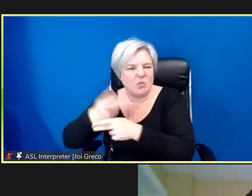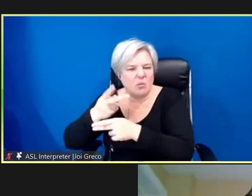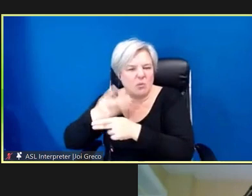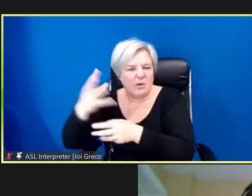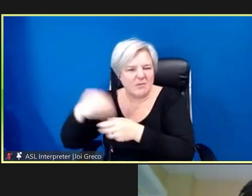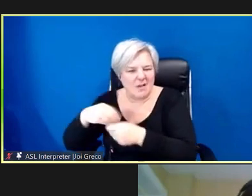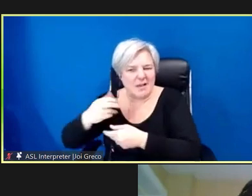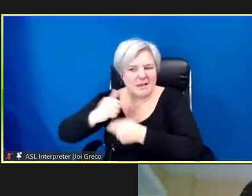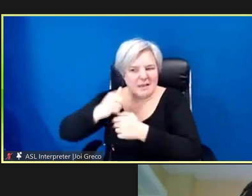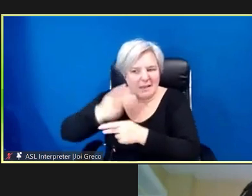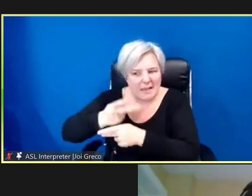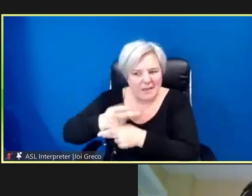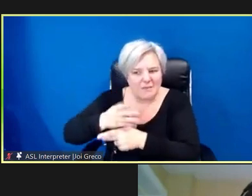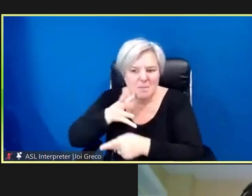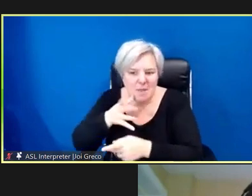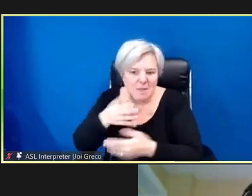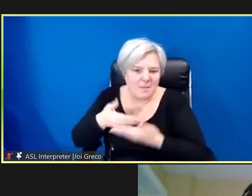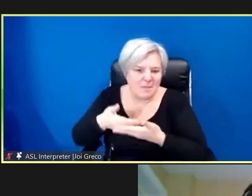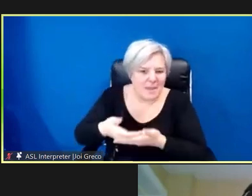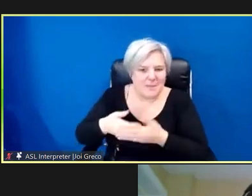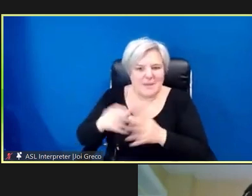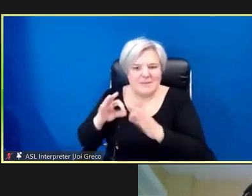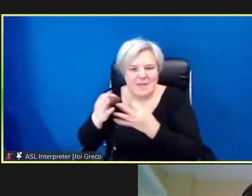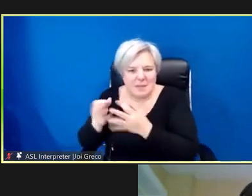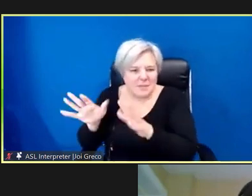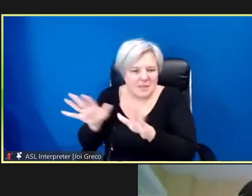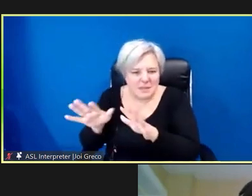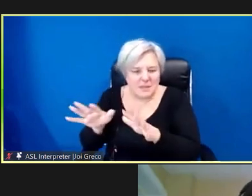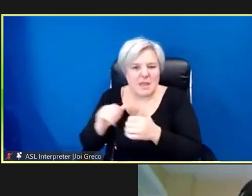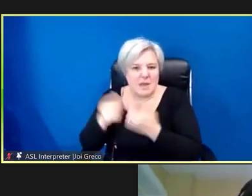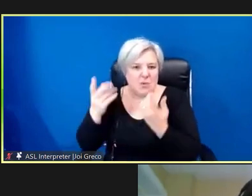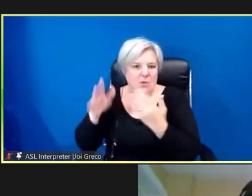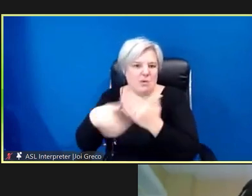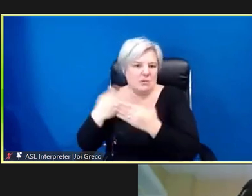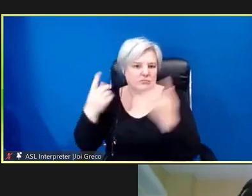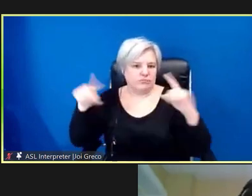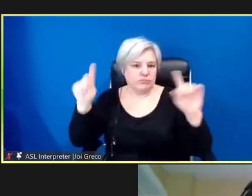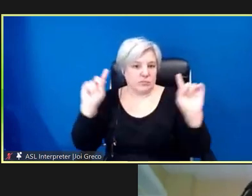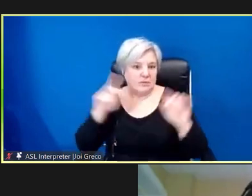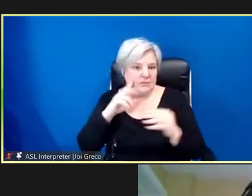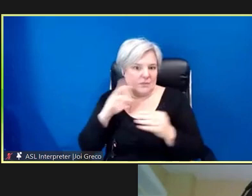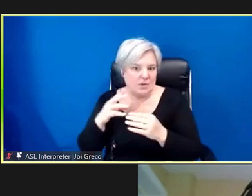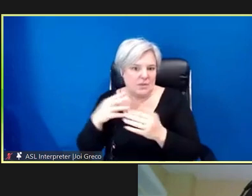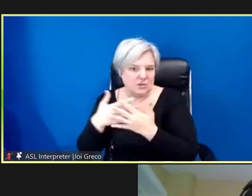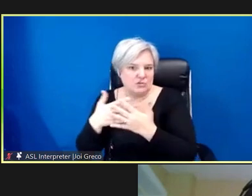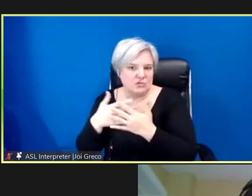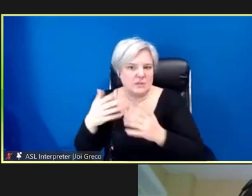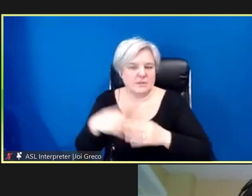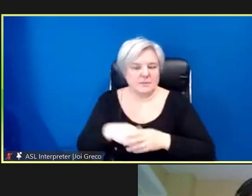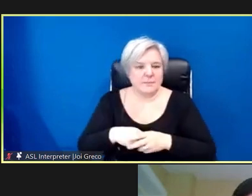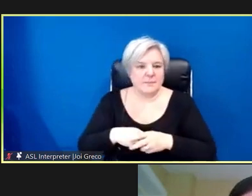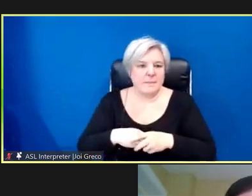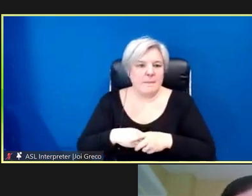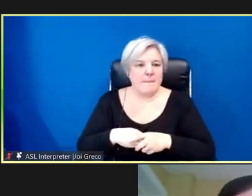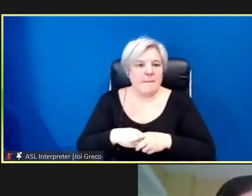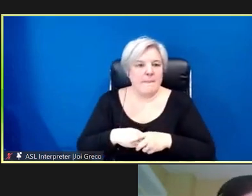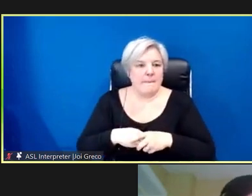for mother, family, baby, and the success and outcome of the newborn hearing screening program.